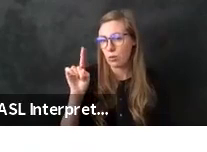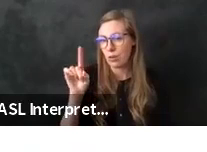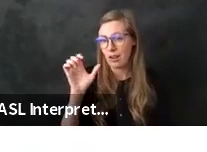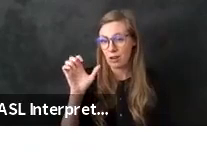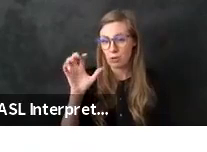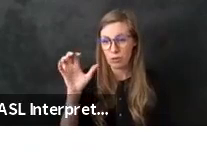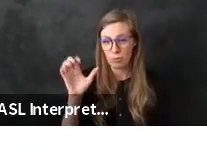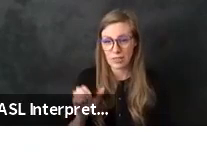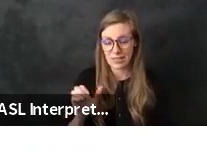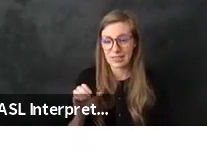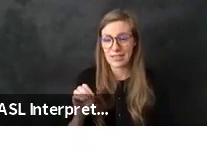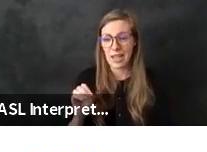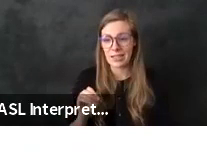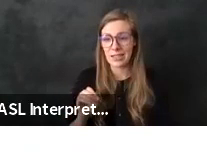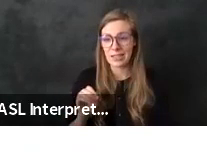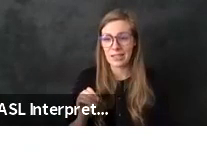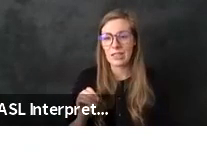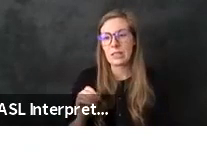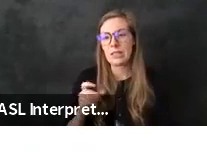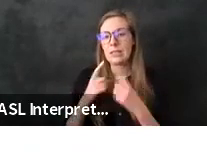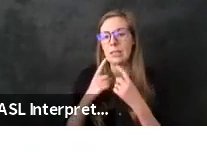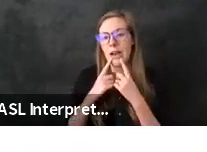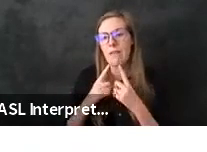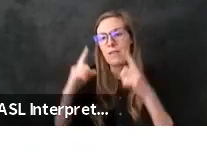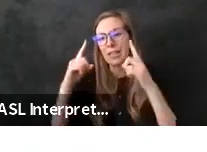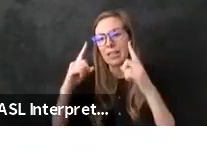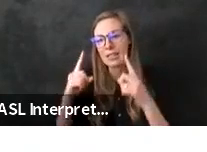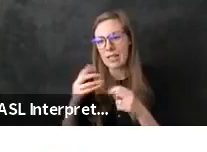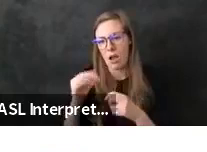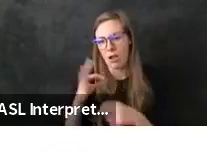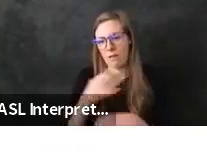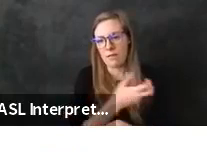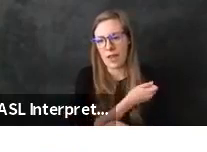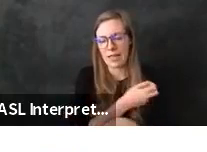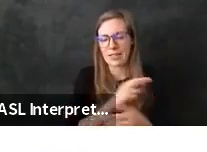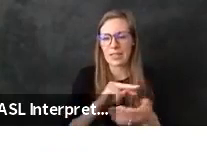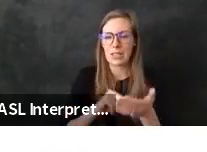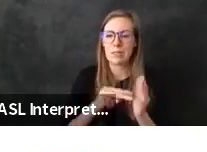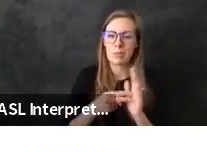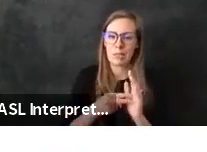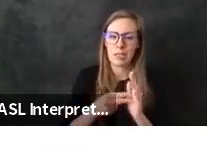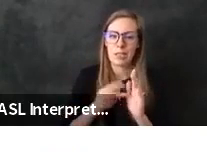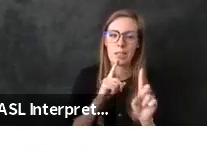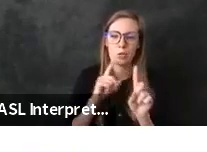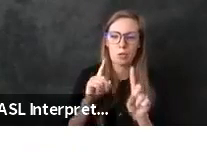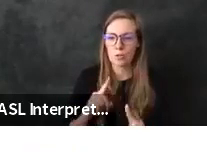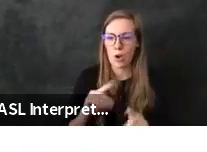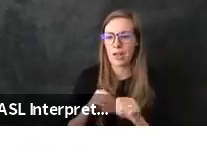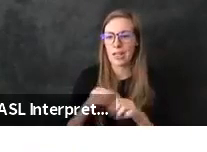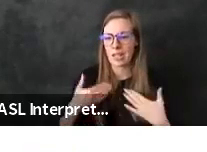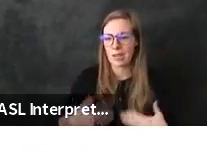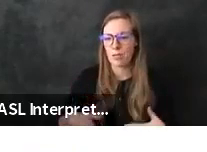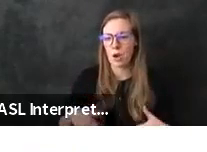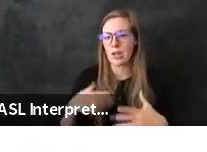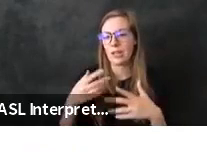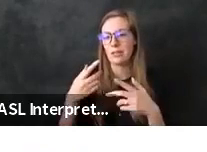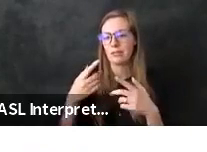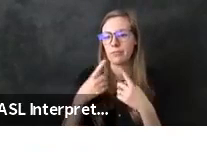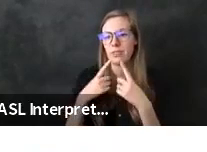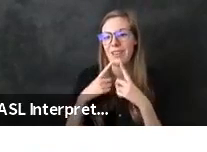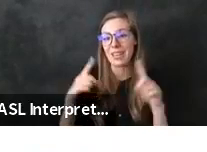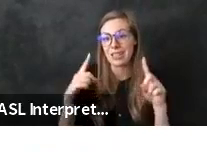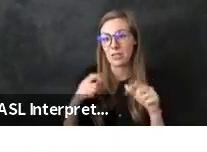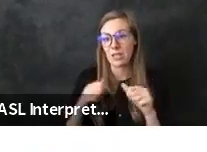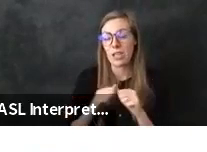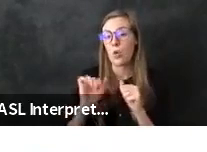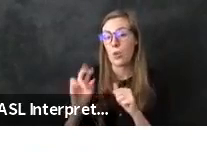100% vaccine efficacy. In other words, positive antibody response with a second dose of Pfizer